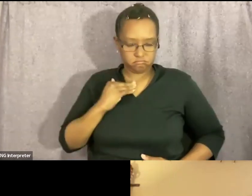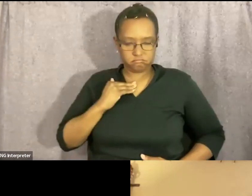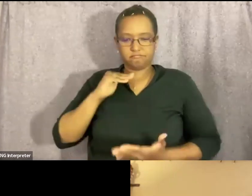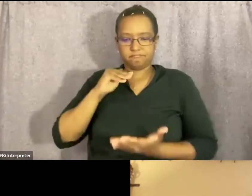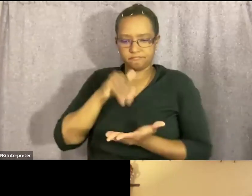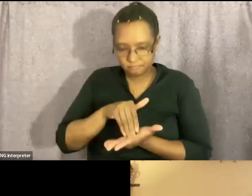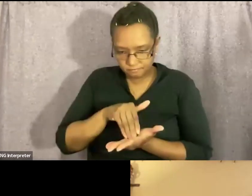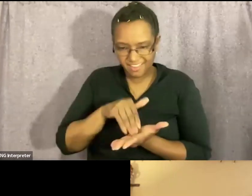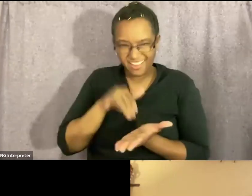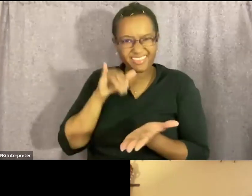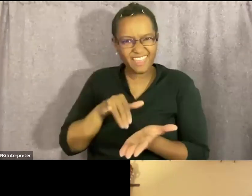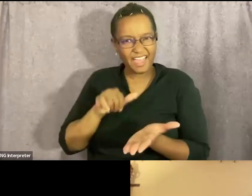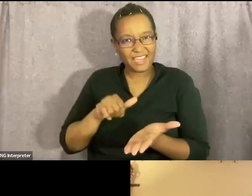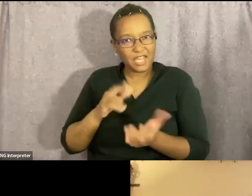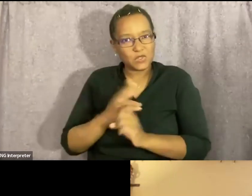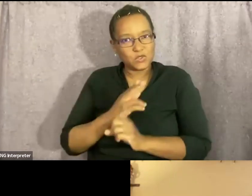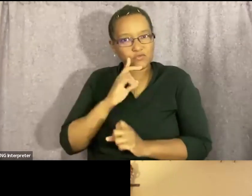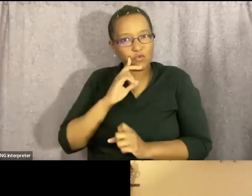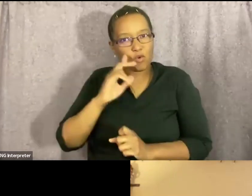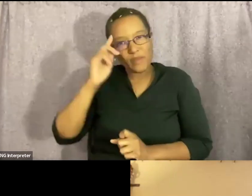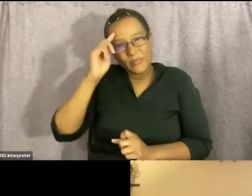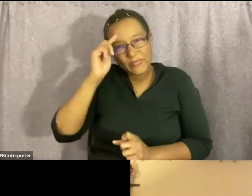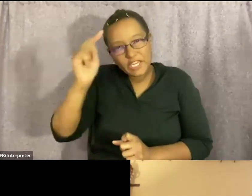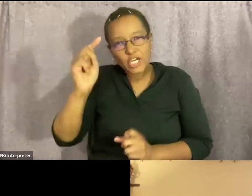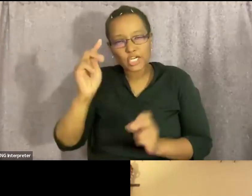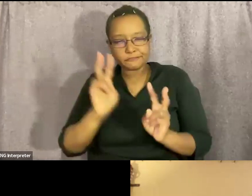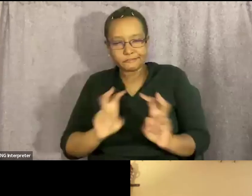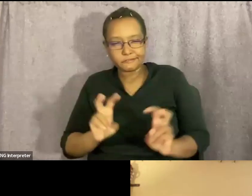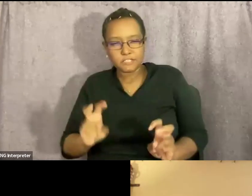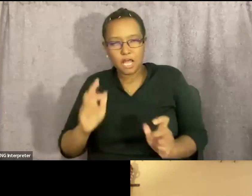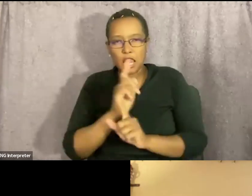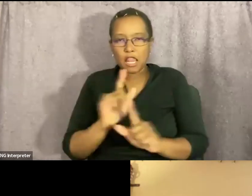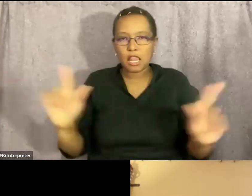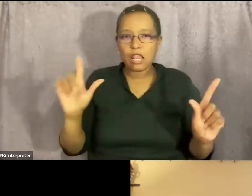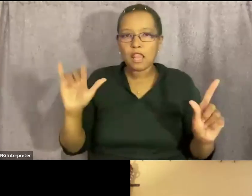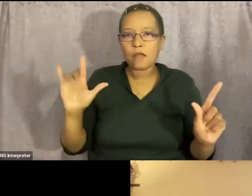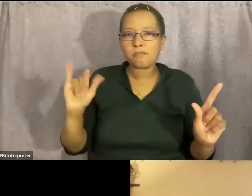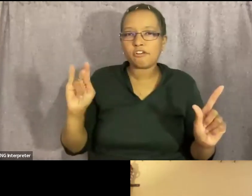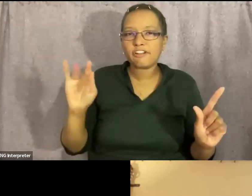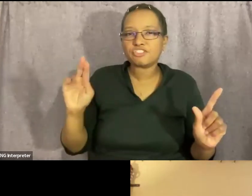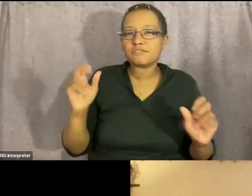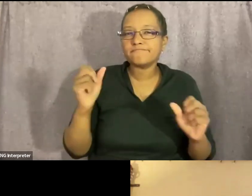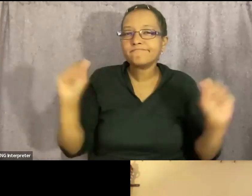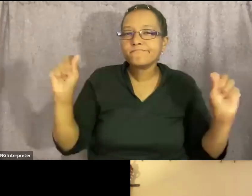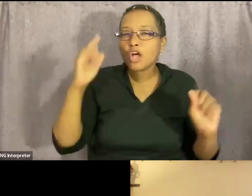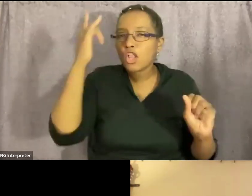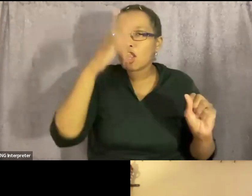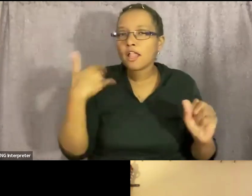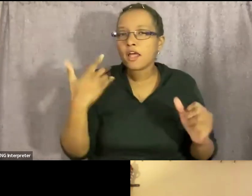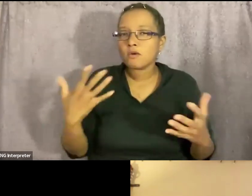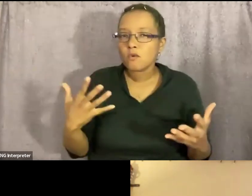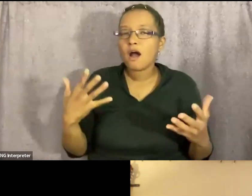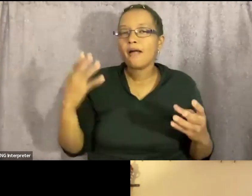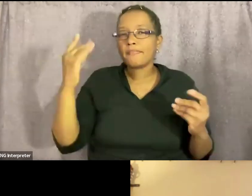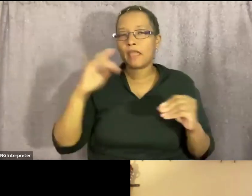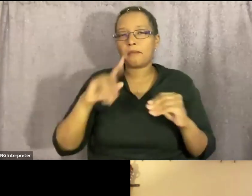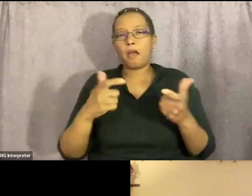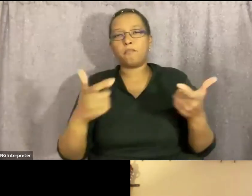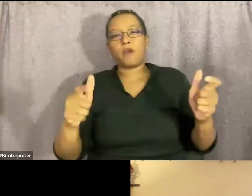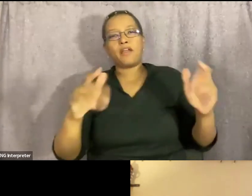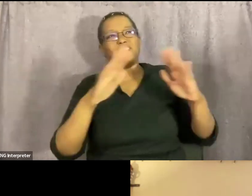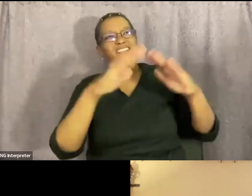know what like I learned in academia about theory of like, what is capitalism, what is